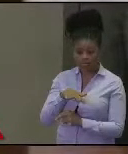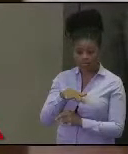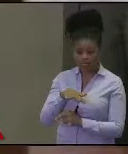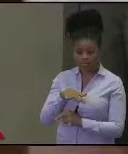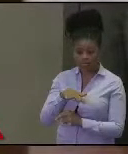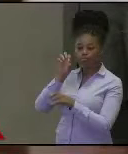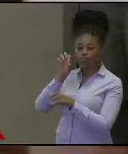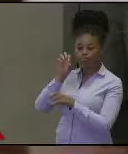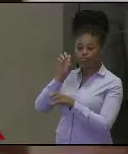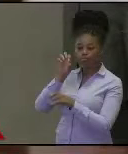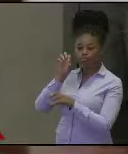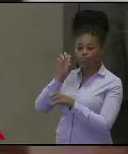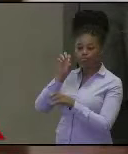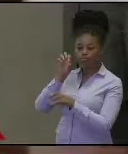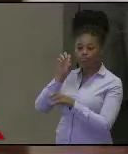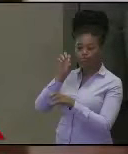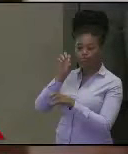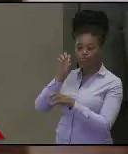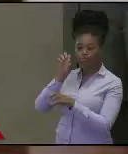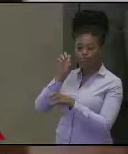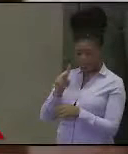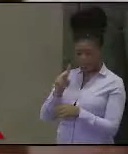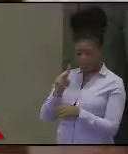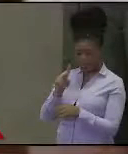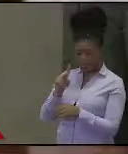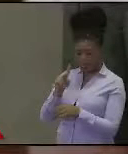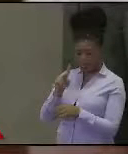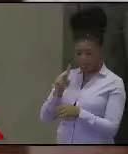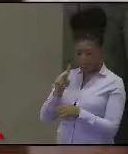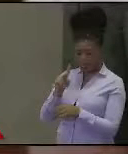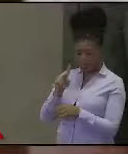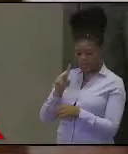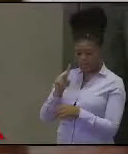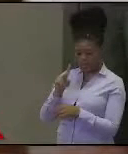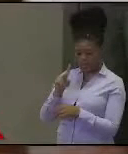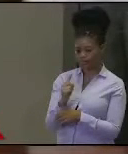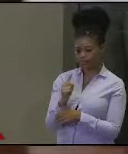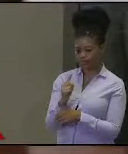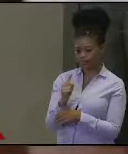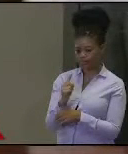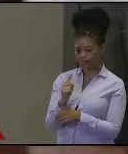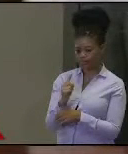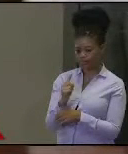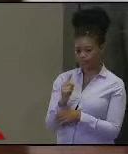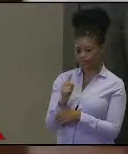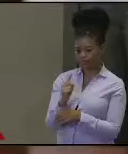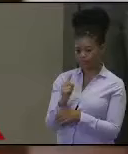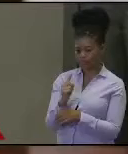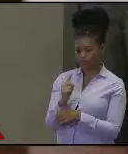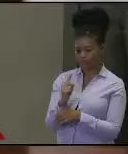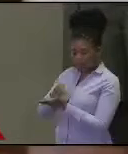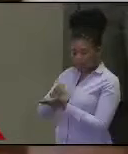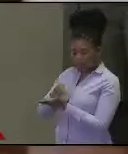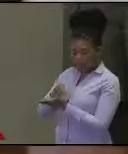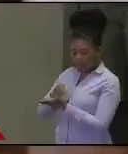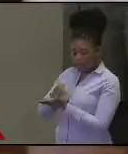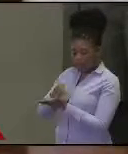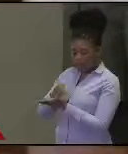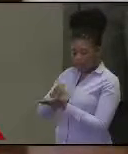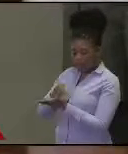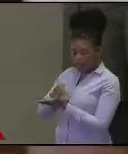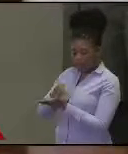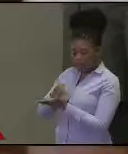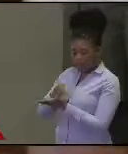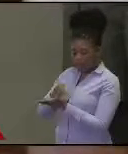qhi ngentathambana yakuthi ihlange esitratu you see ihleli phaa ndisho